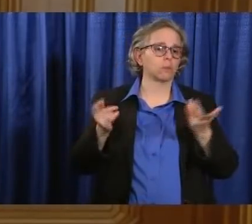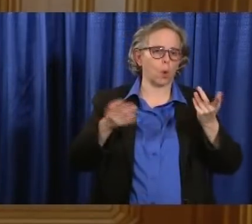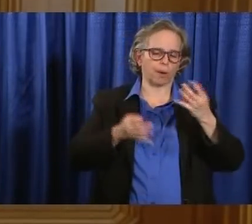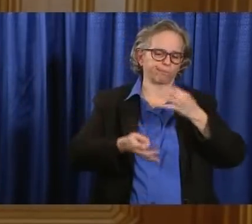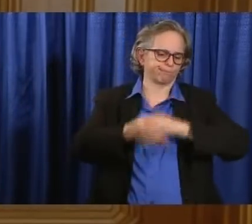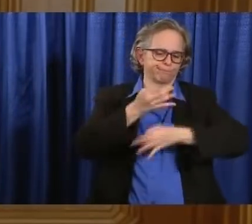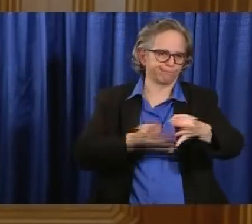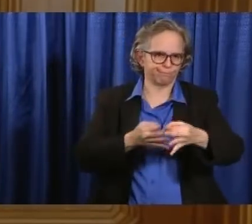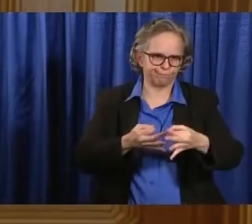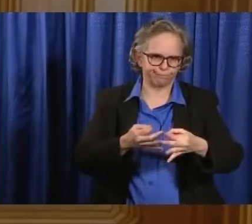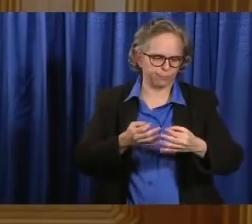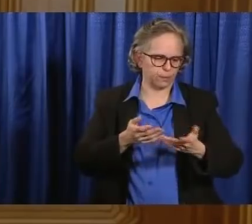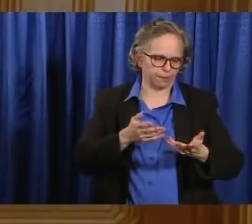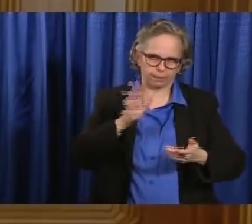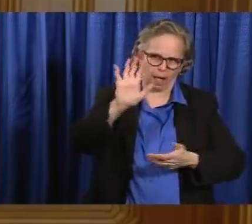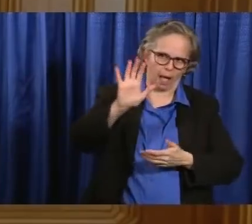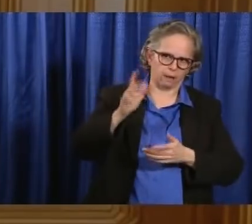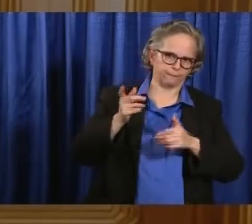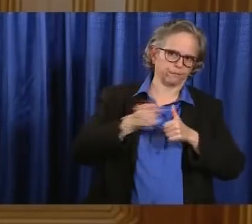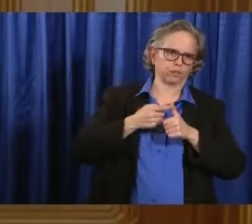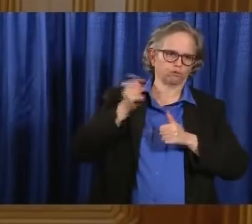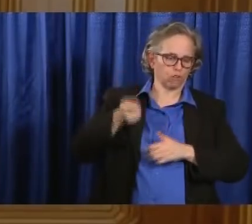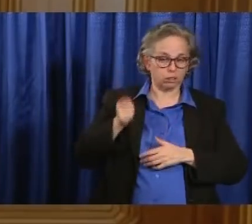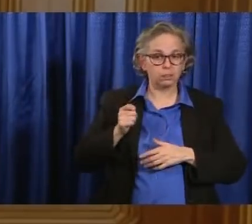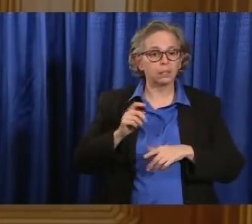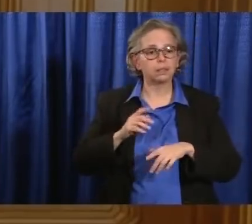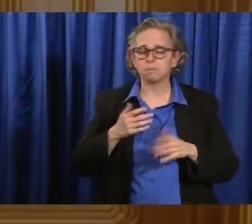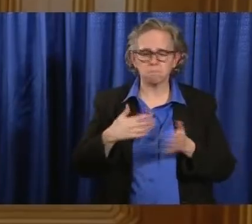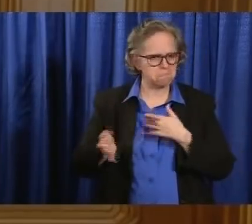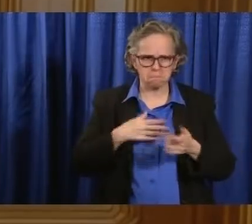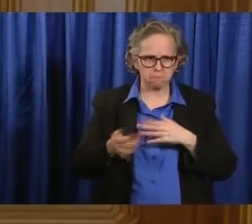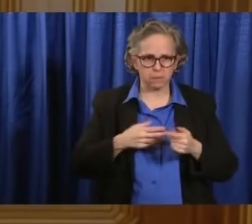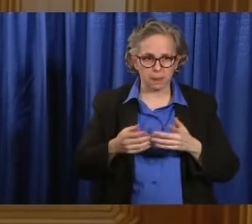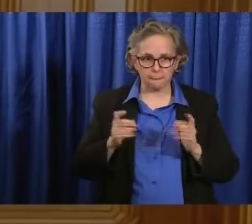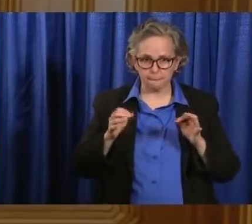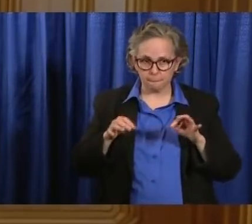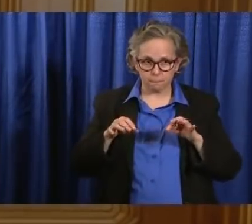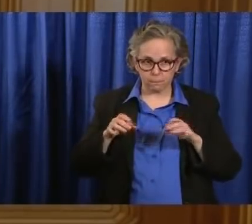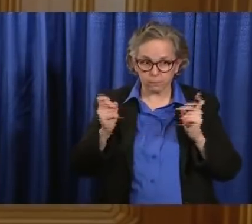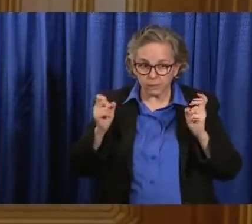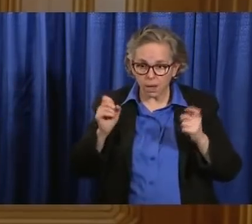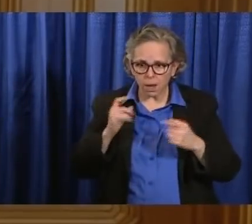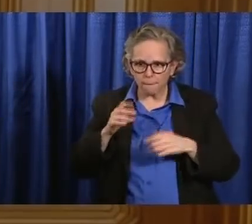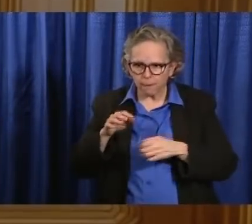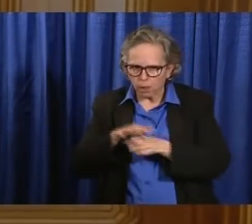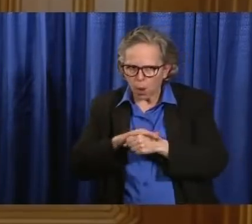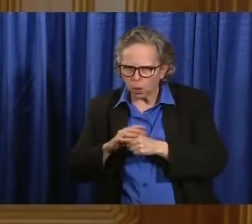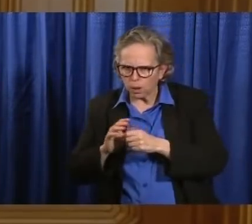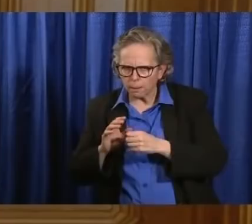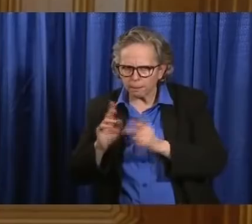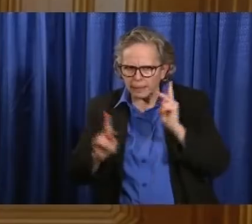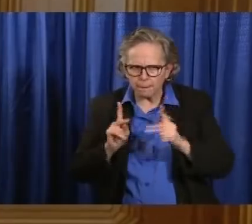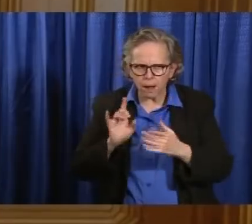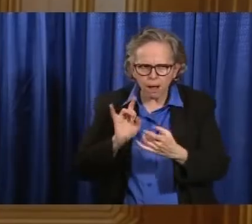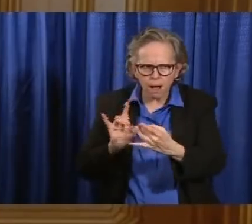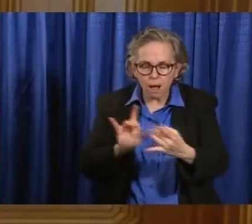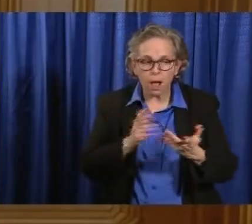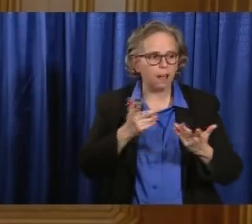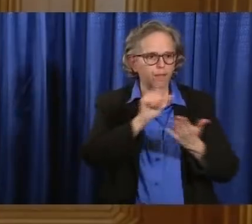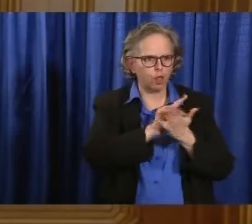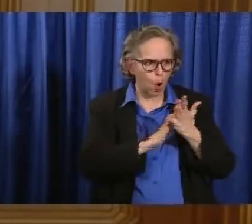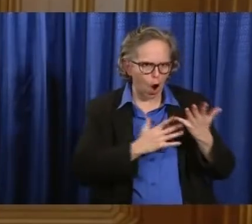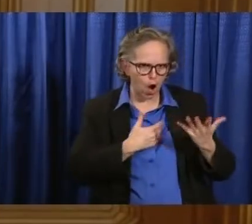control and a local input. Prosecutor has the right to have input. Victim has the right to have input. And it just seemed to be